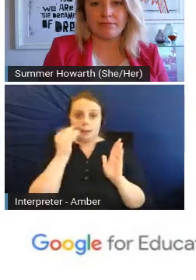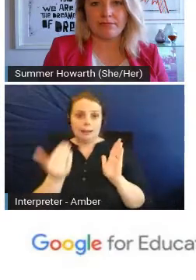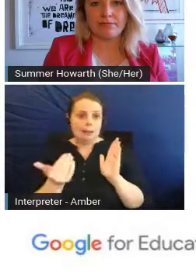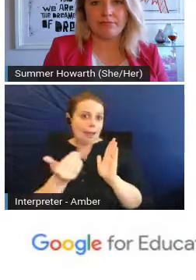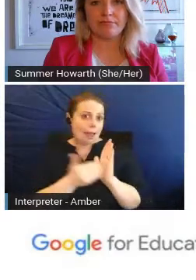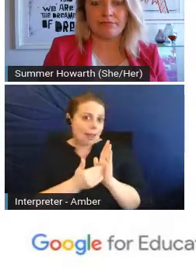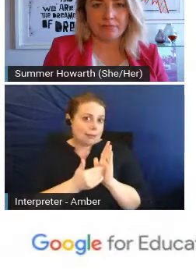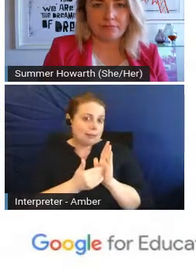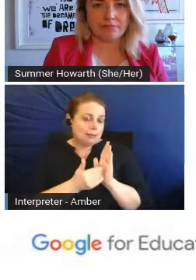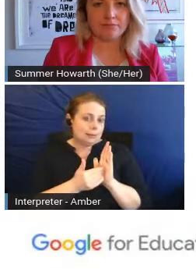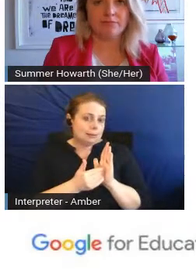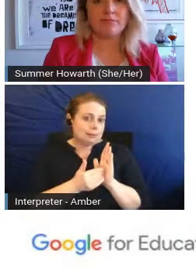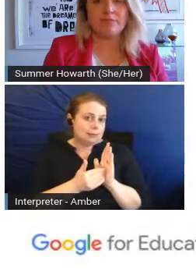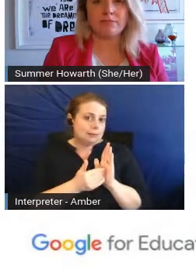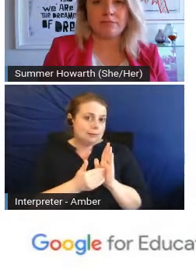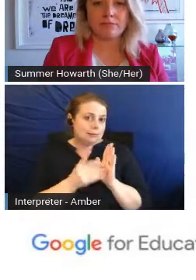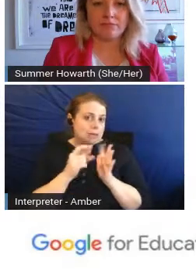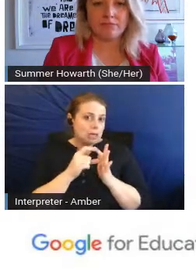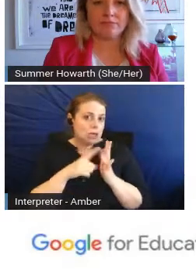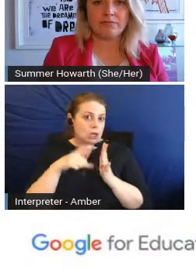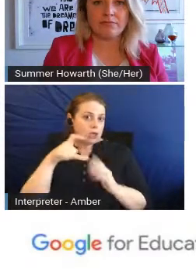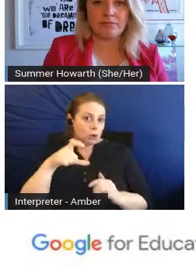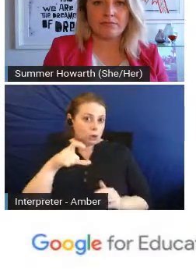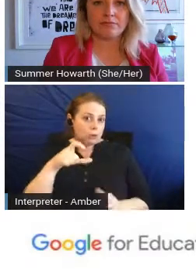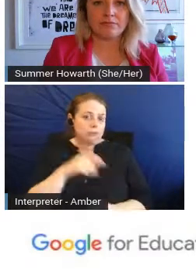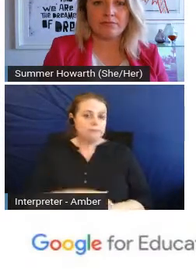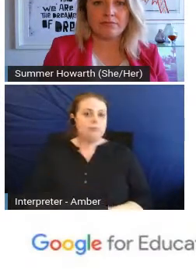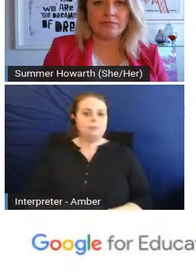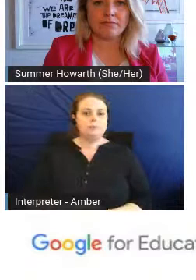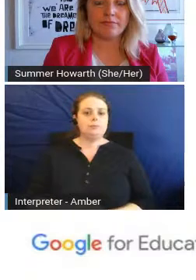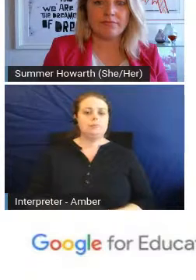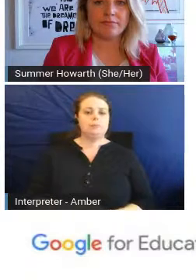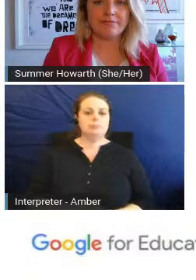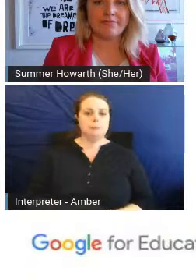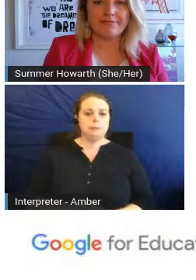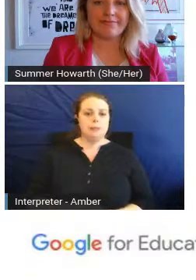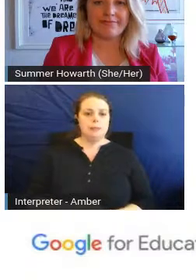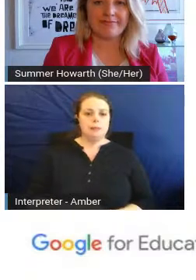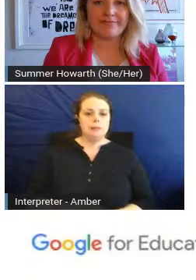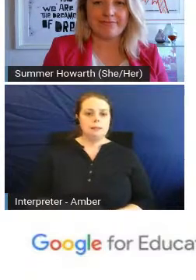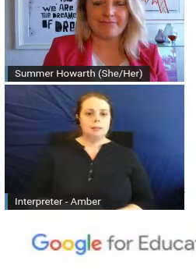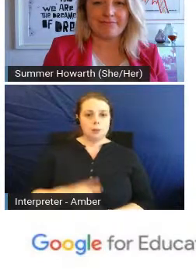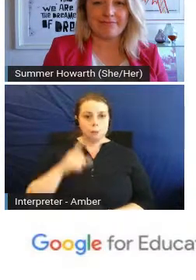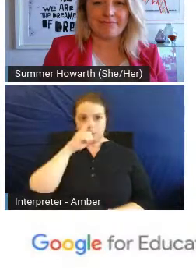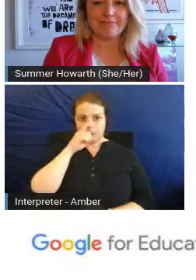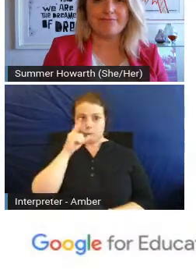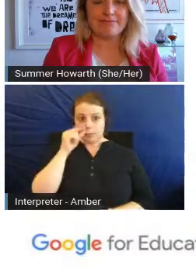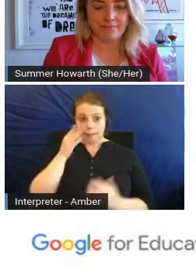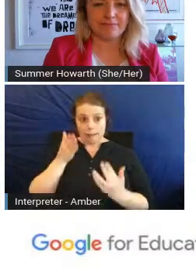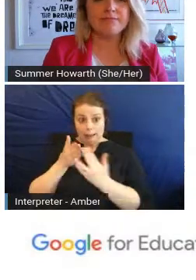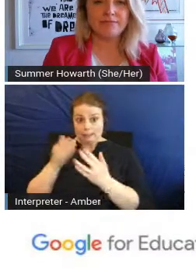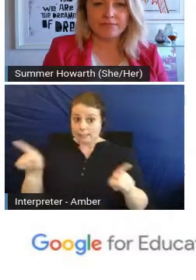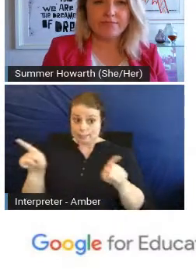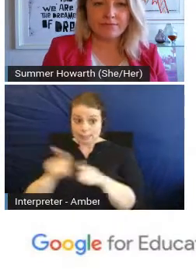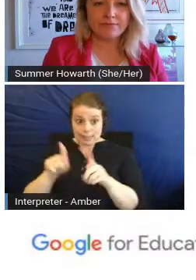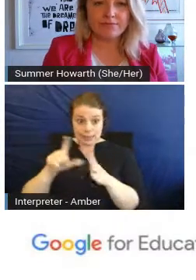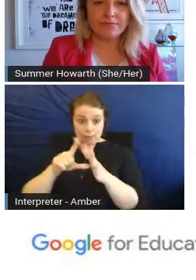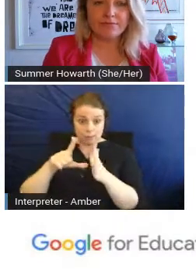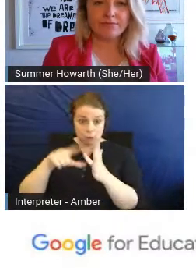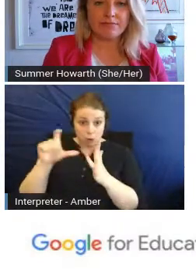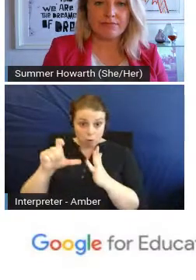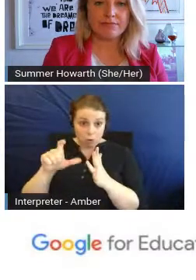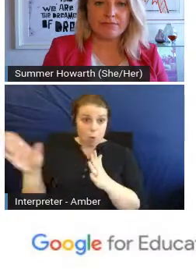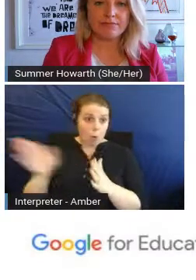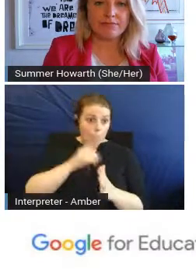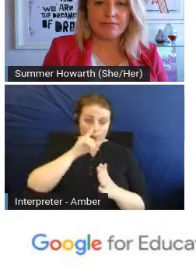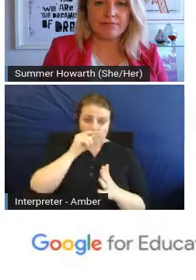here, this document that we see here, just to get kids accessing the same document. Everybody can edit. You know, I think what you guys are